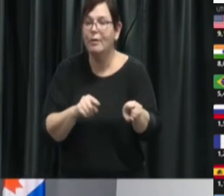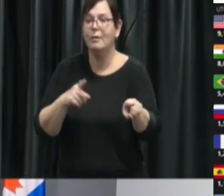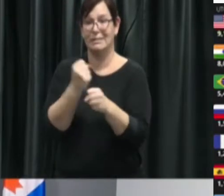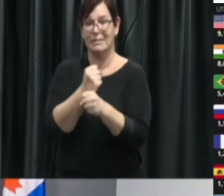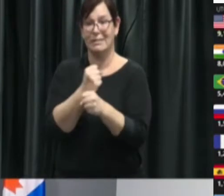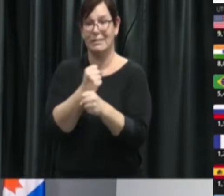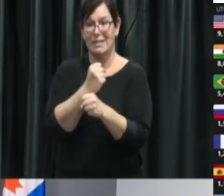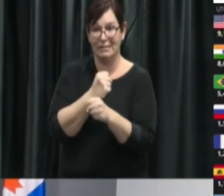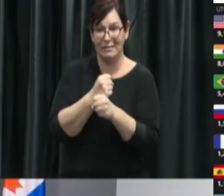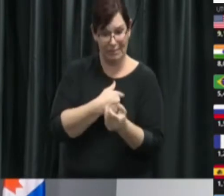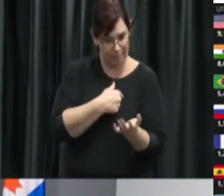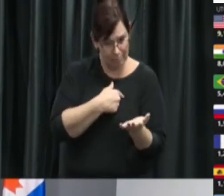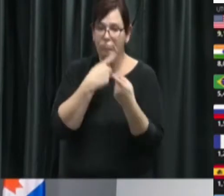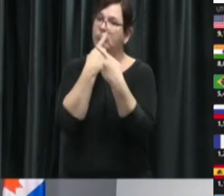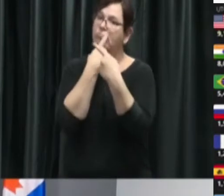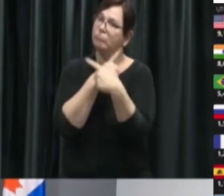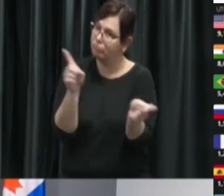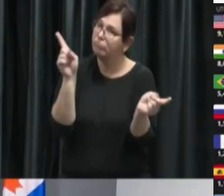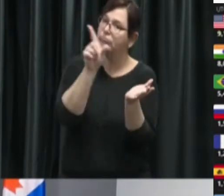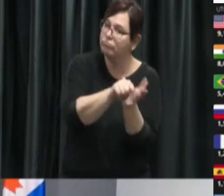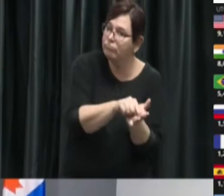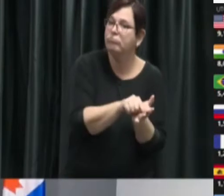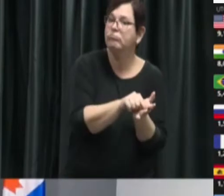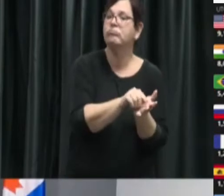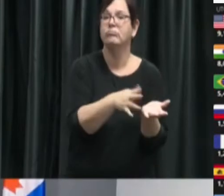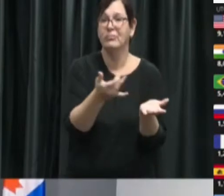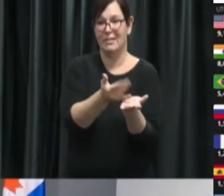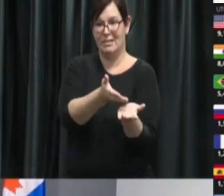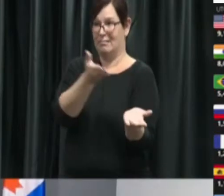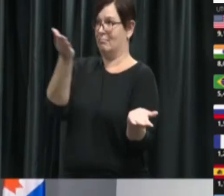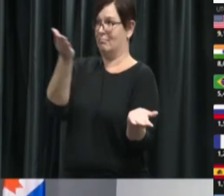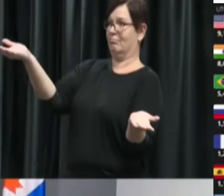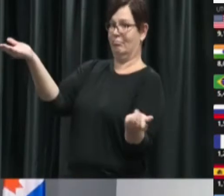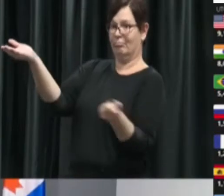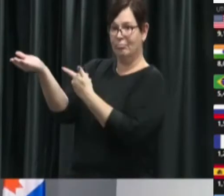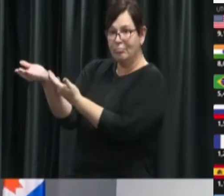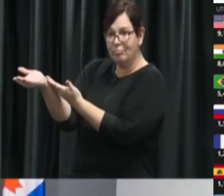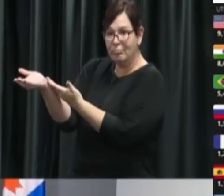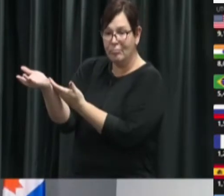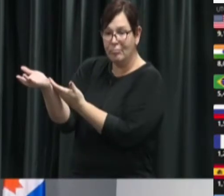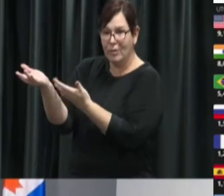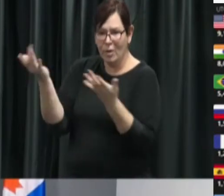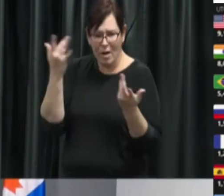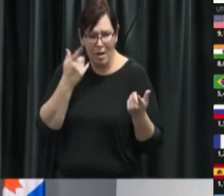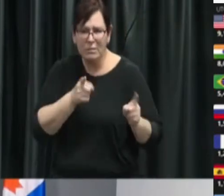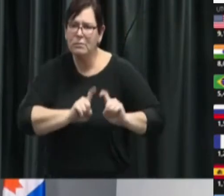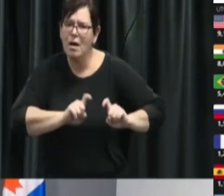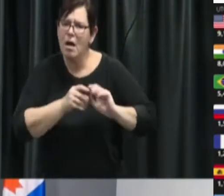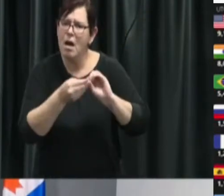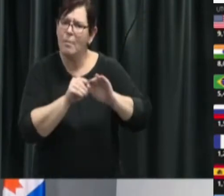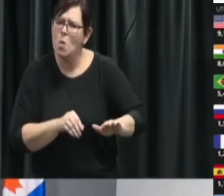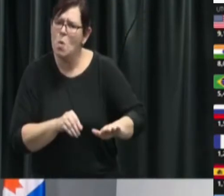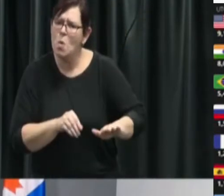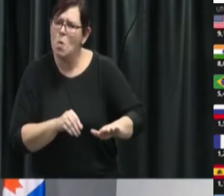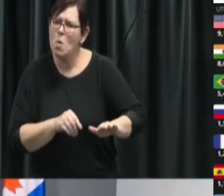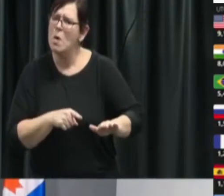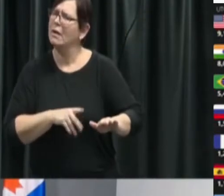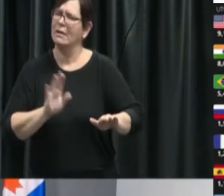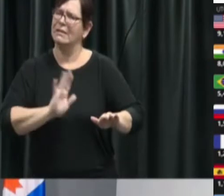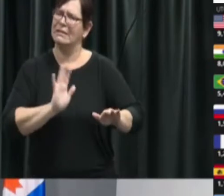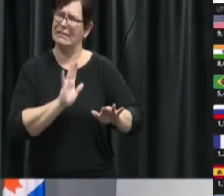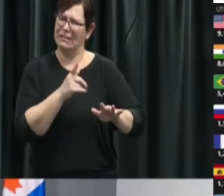including our provincial partners, around where testing rates seem to be falling behind and therefore would be areas where more testing might